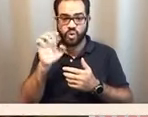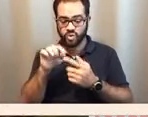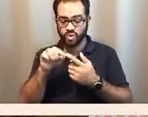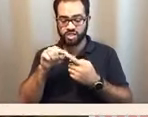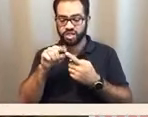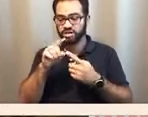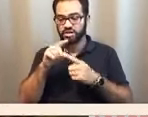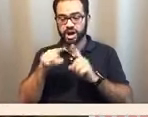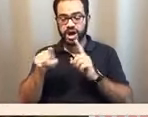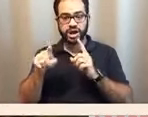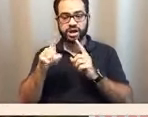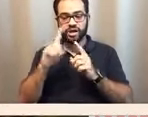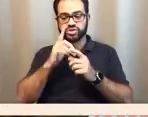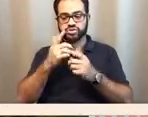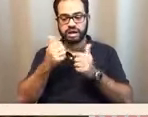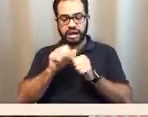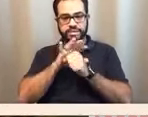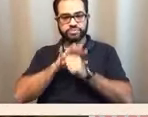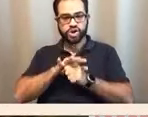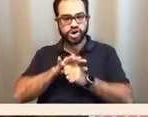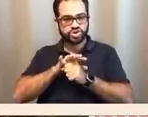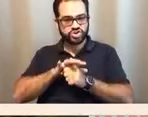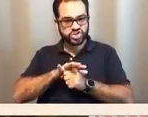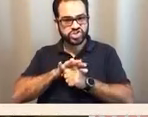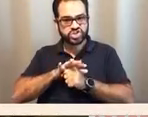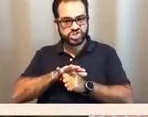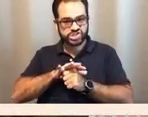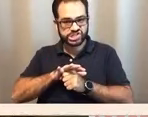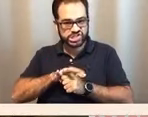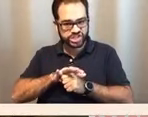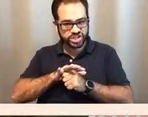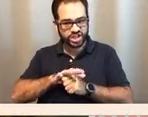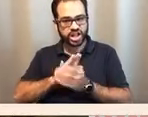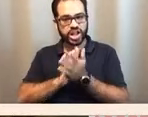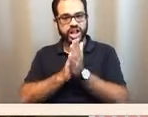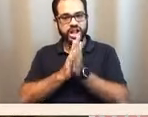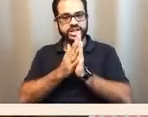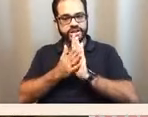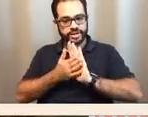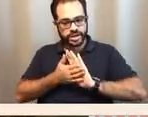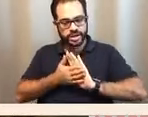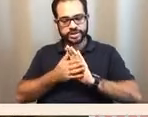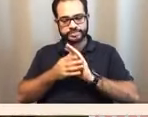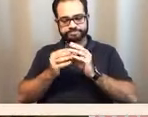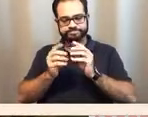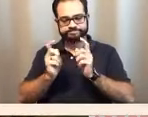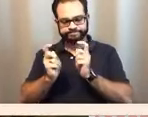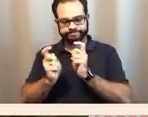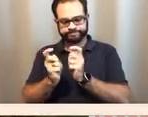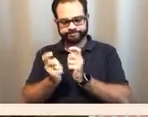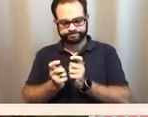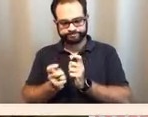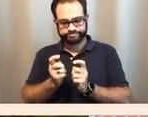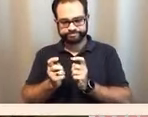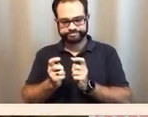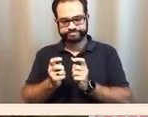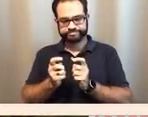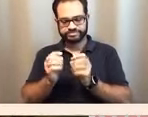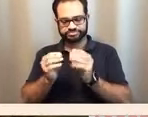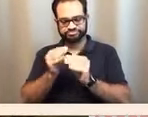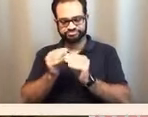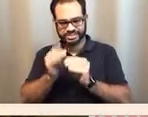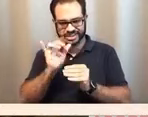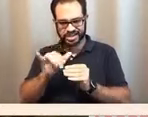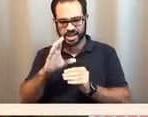that pressure on it and start to be able to cultivate that coal, clean